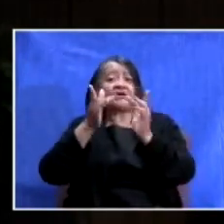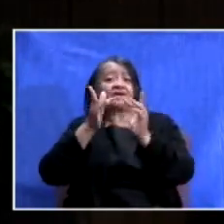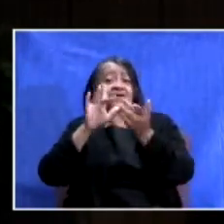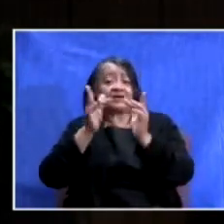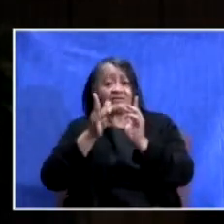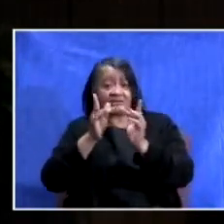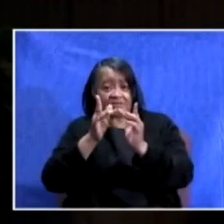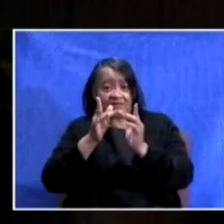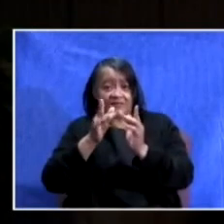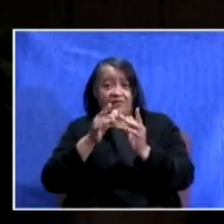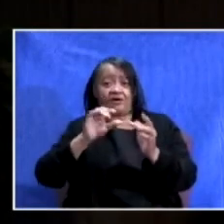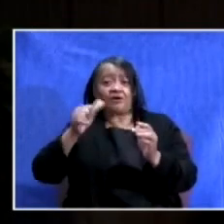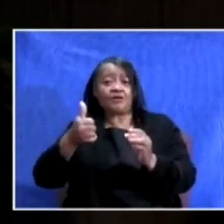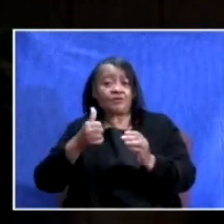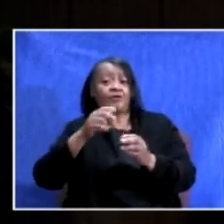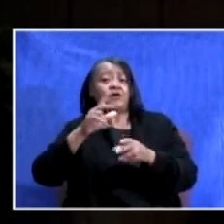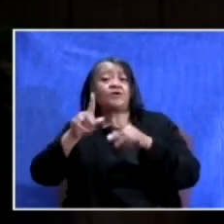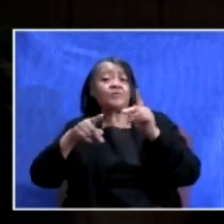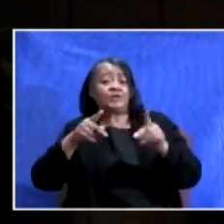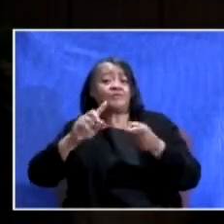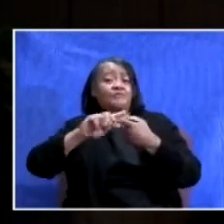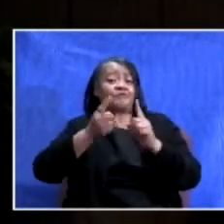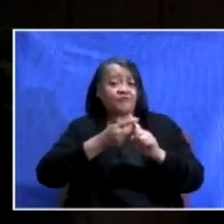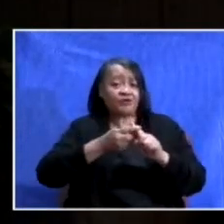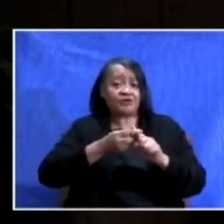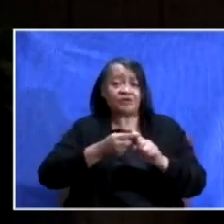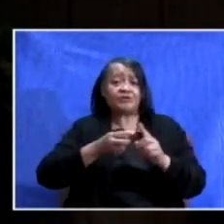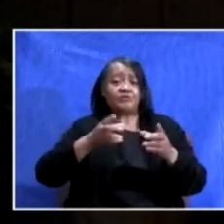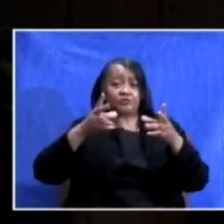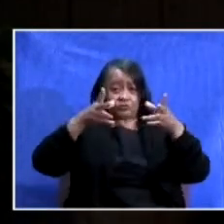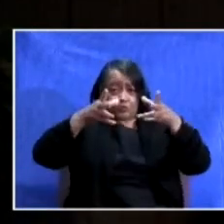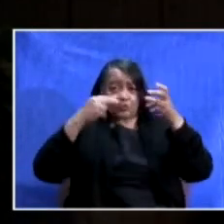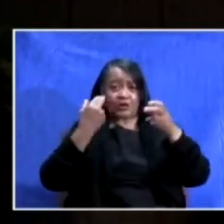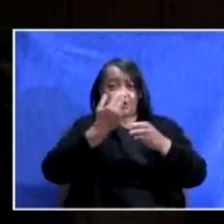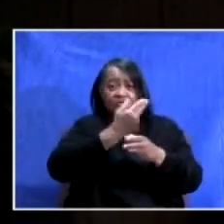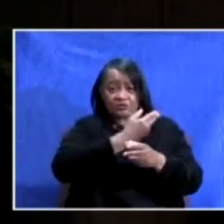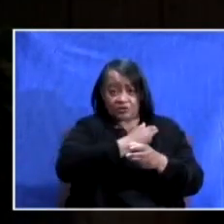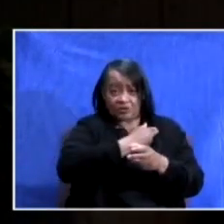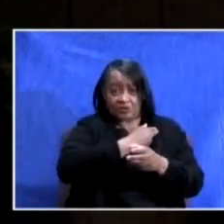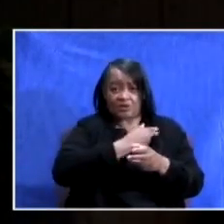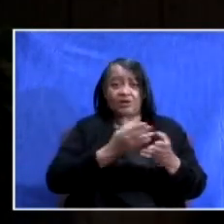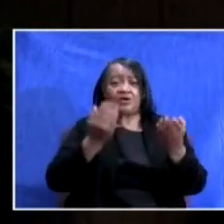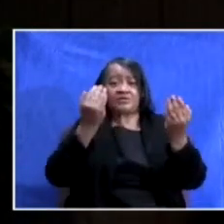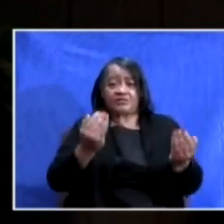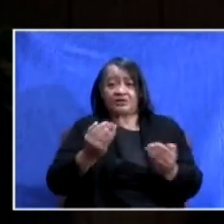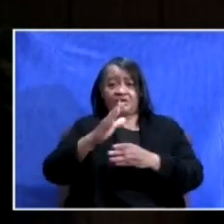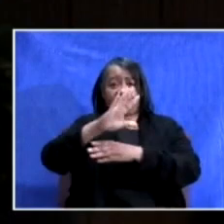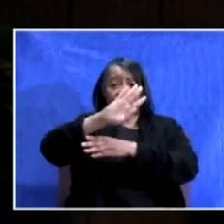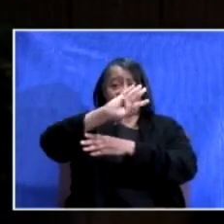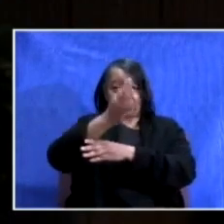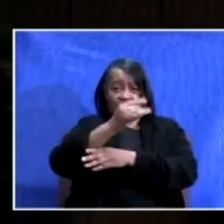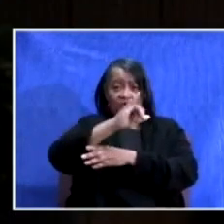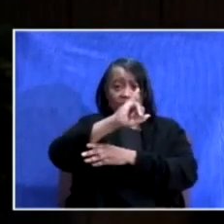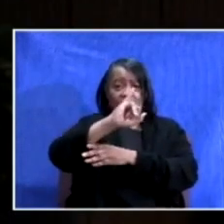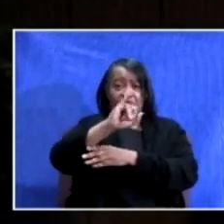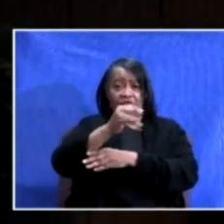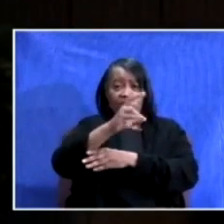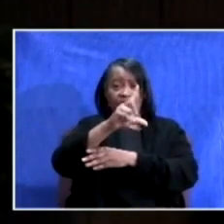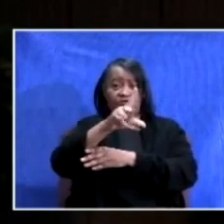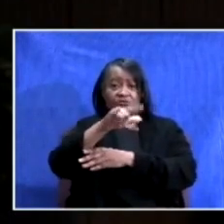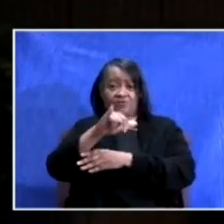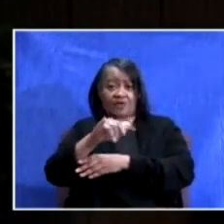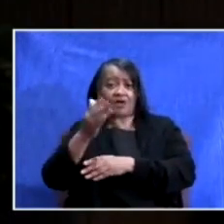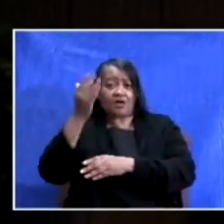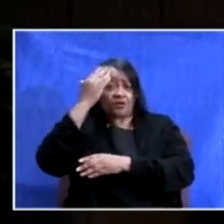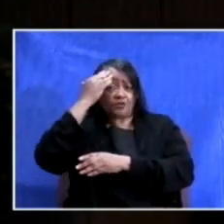Betty Baye talked about Frederick Douglass's classic speech. I hope you'll Google that. He gave it to a group